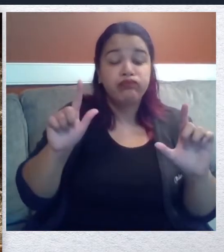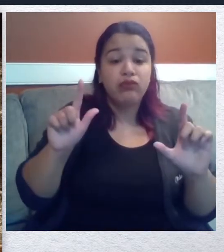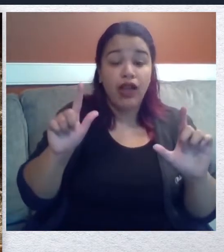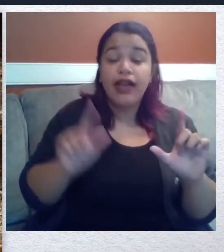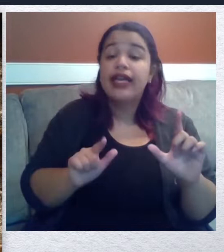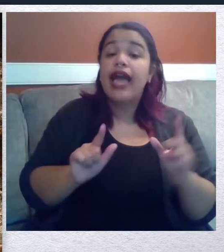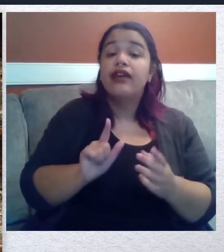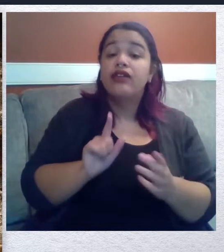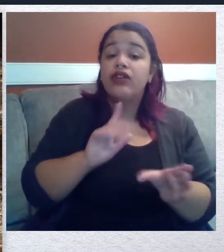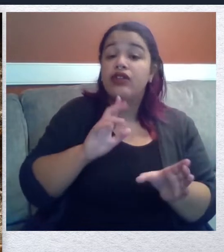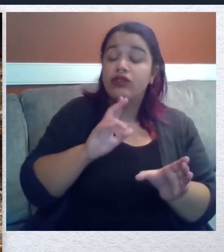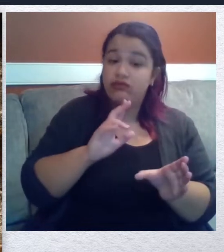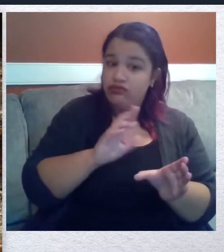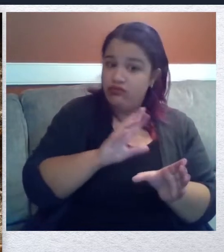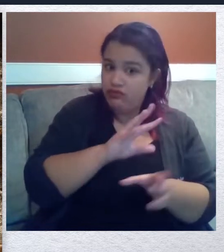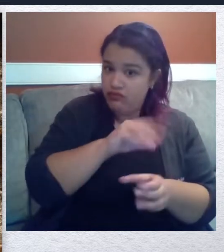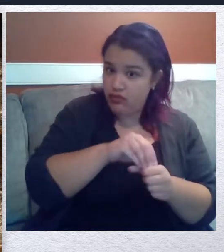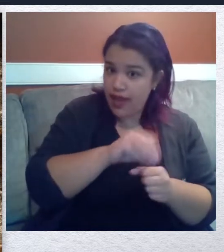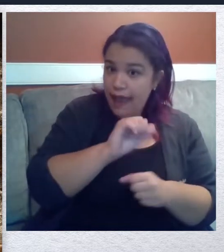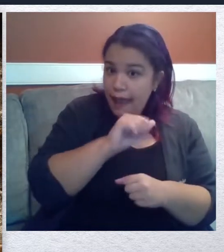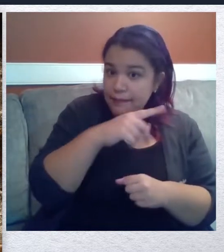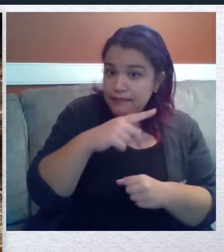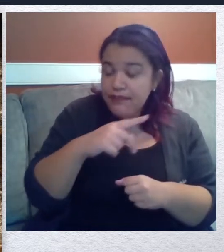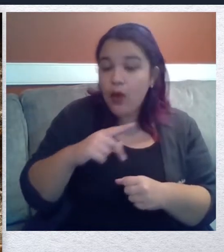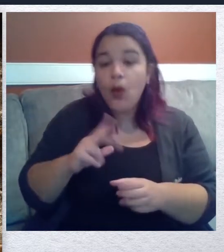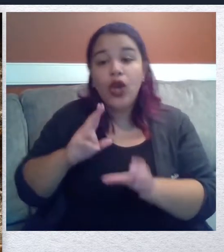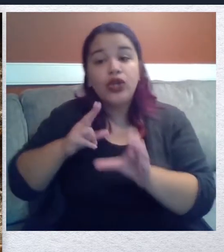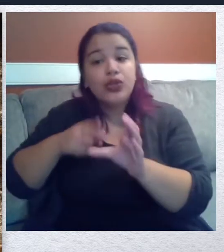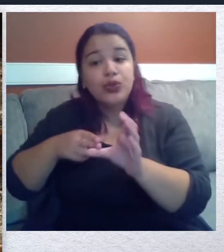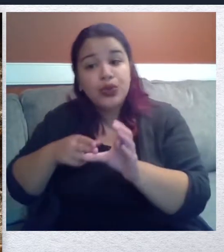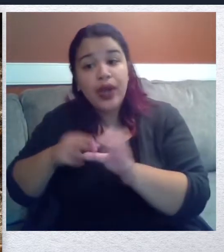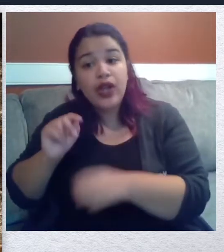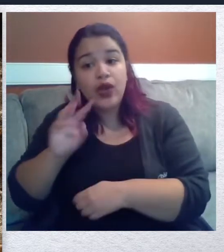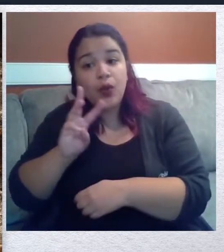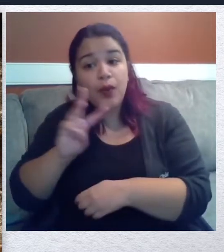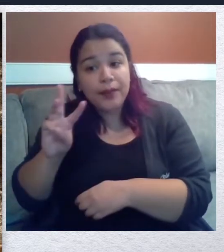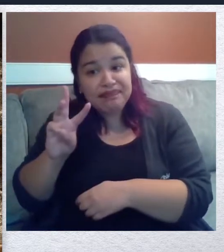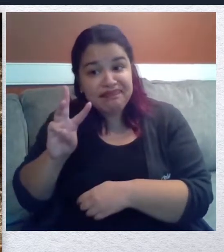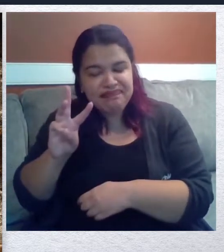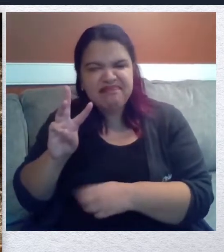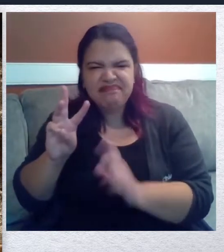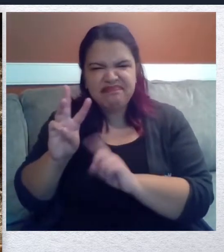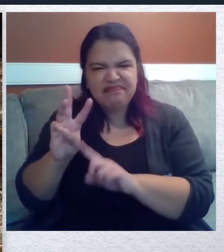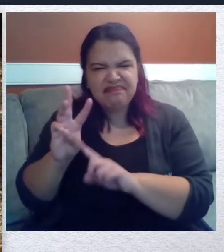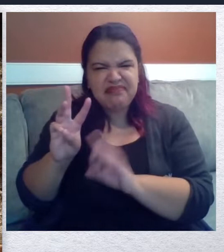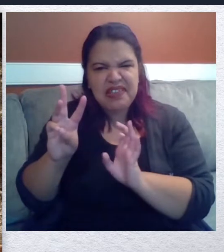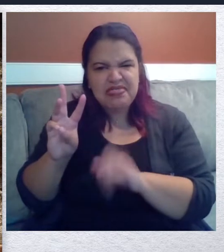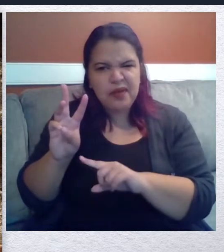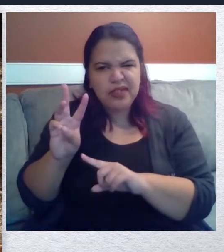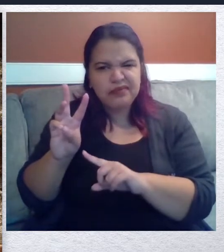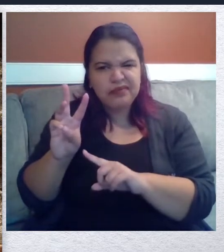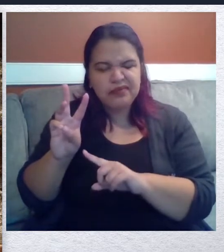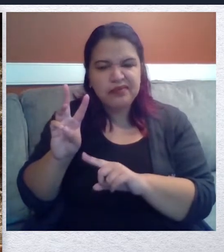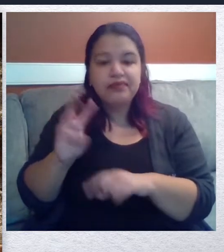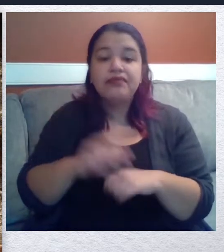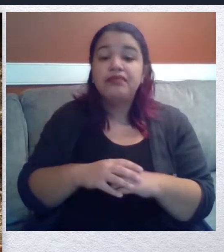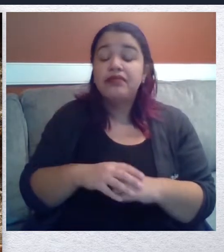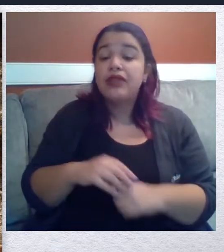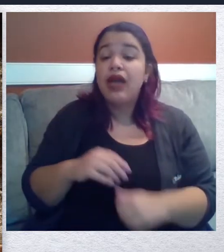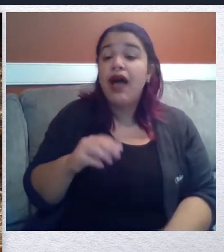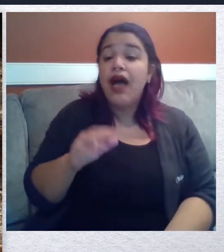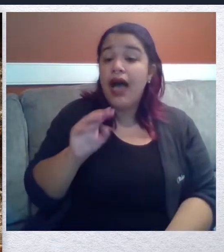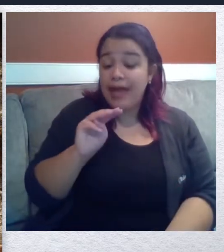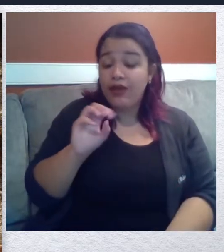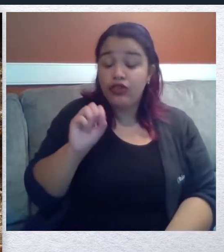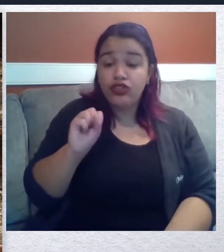join on the web instead. We want to click Join on the web instead. Microsoft suggests that you either